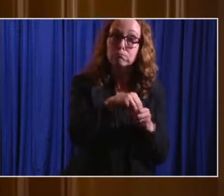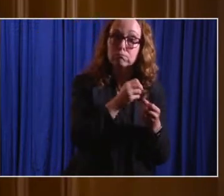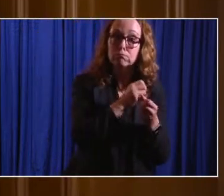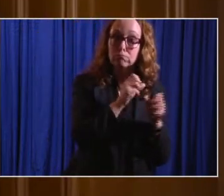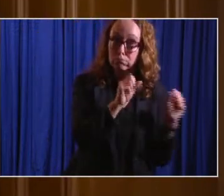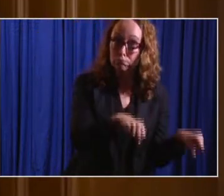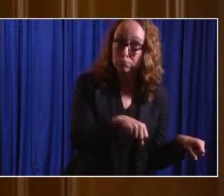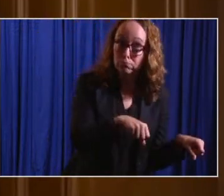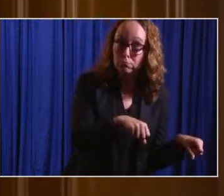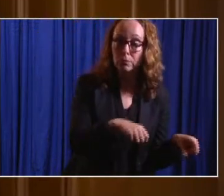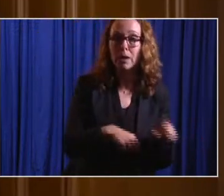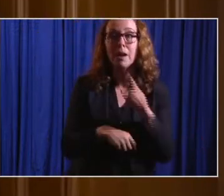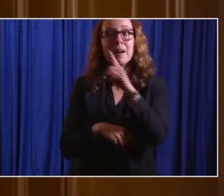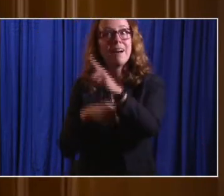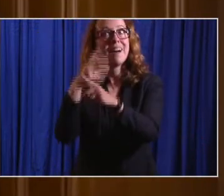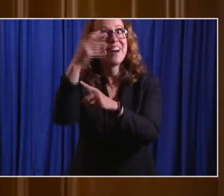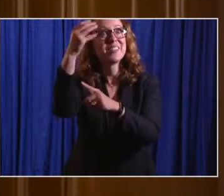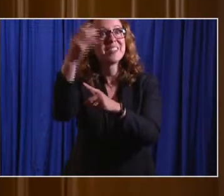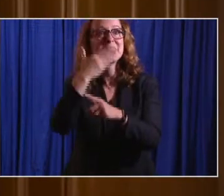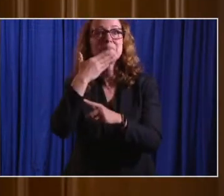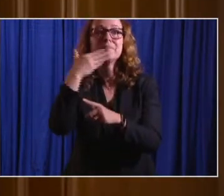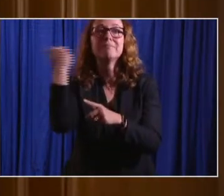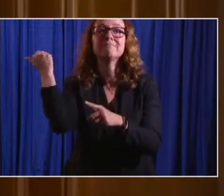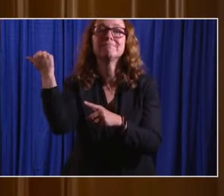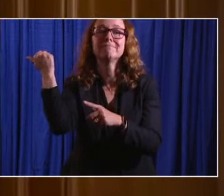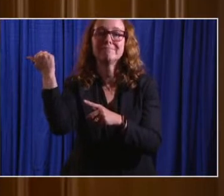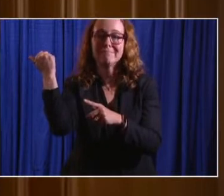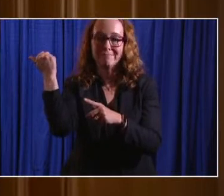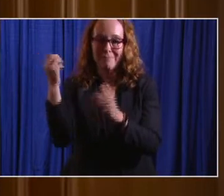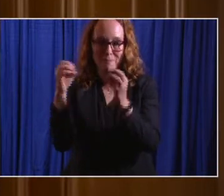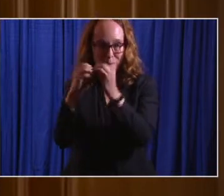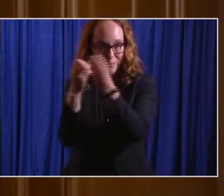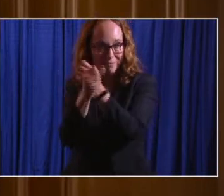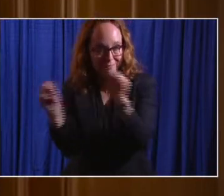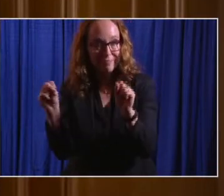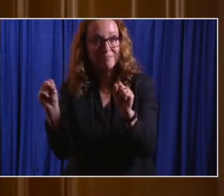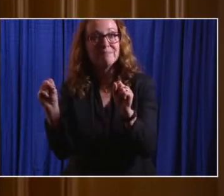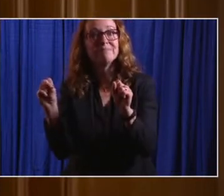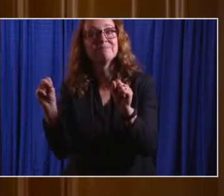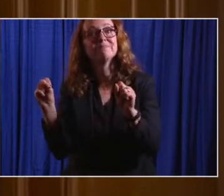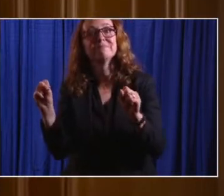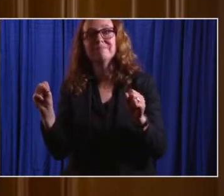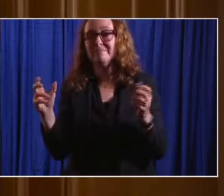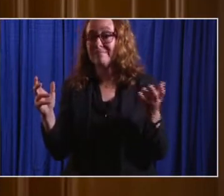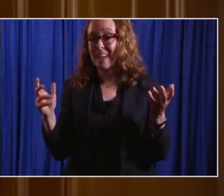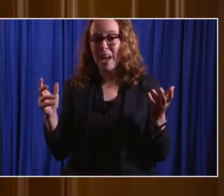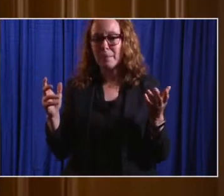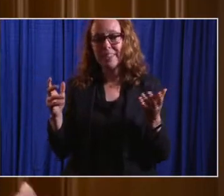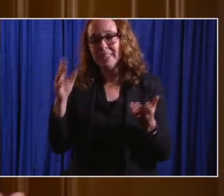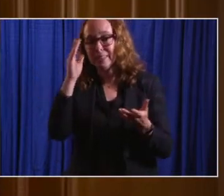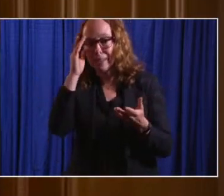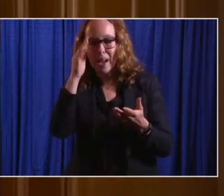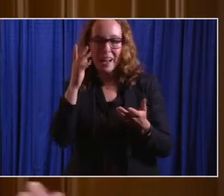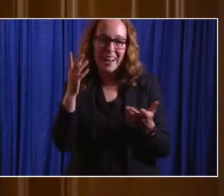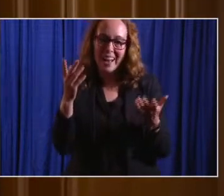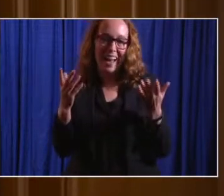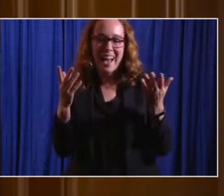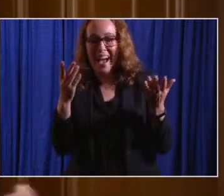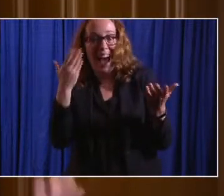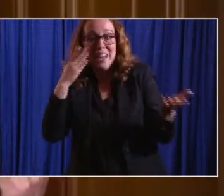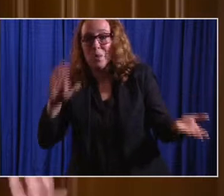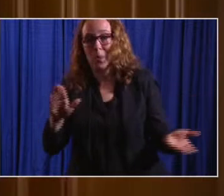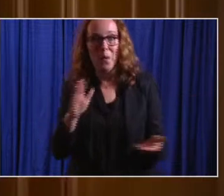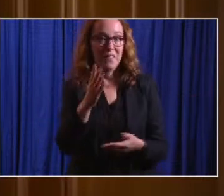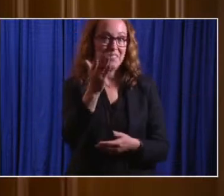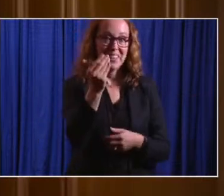Outside is just a lot safer. And some people have tried to put how many times safer is it? 15 times, 18